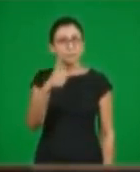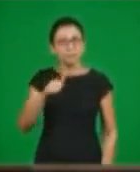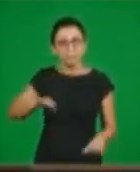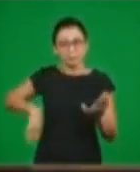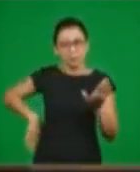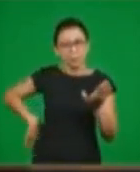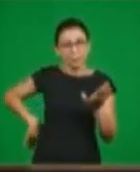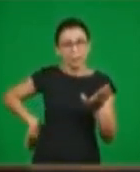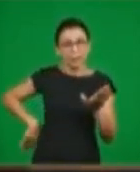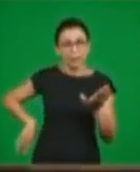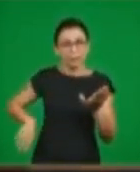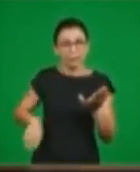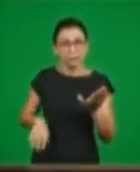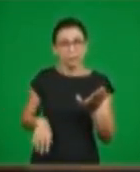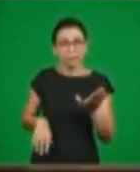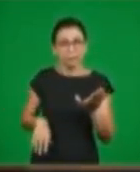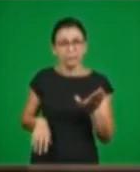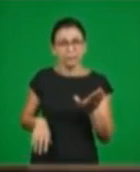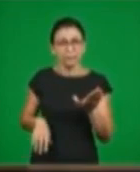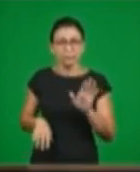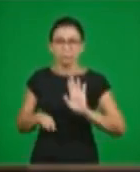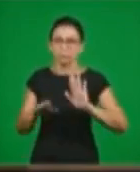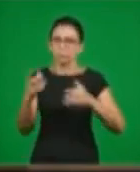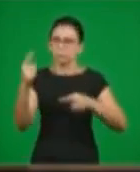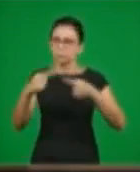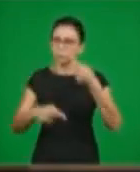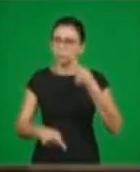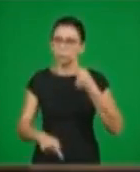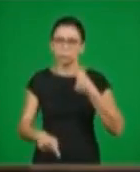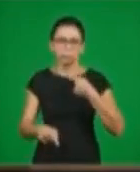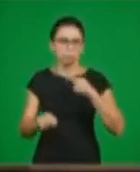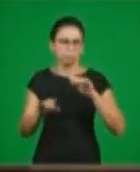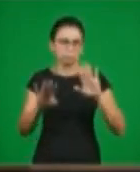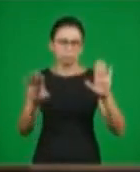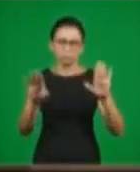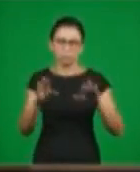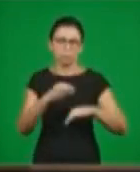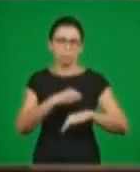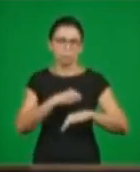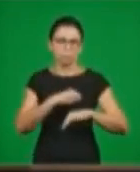You know, it's more dangerous to be in the beach singing, you know.